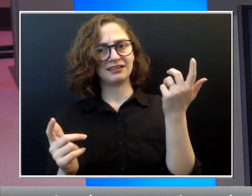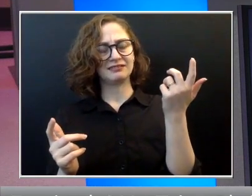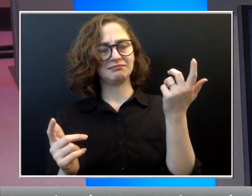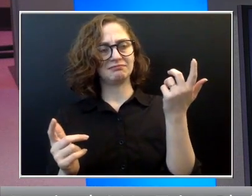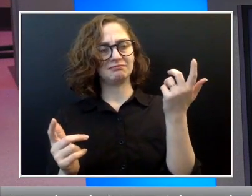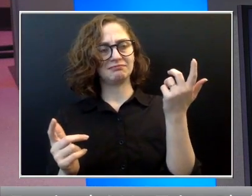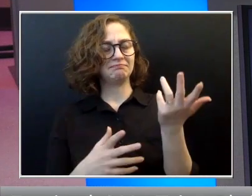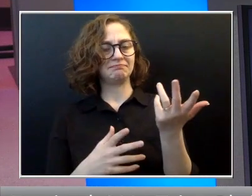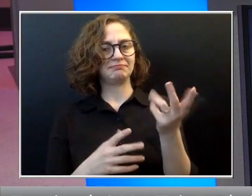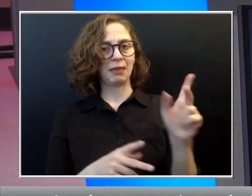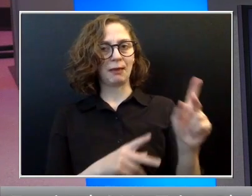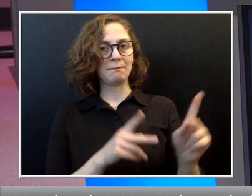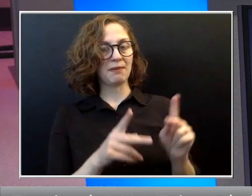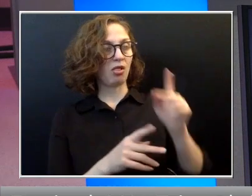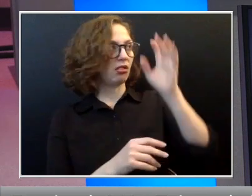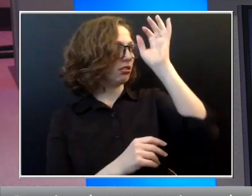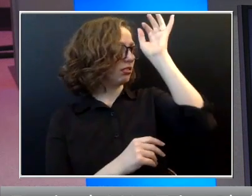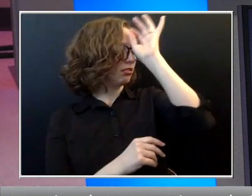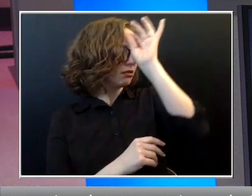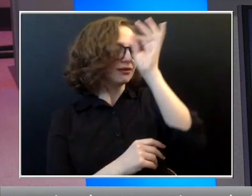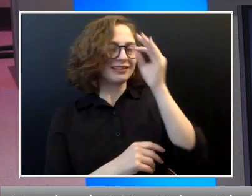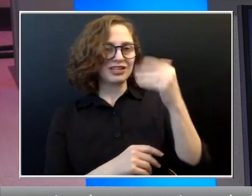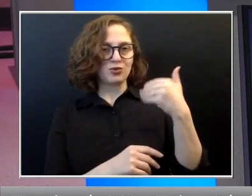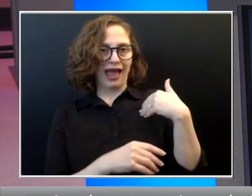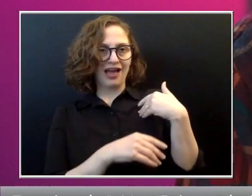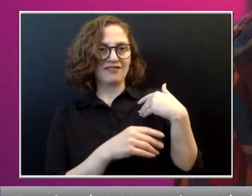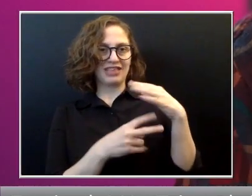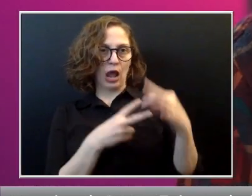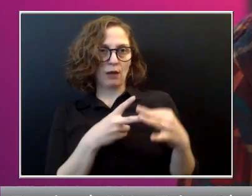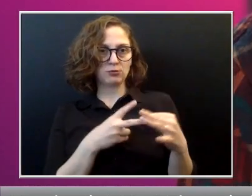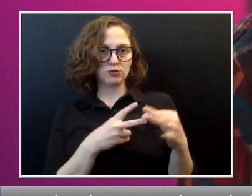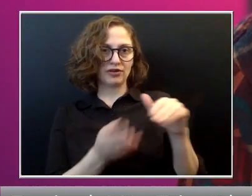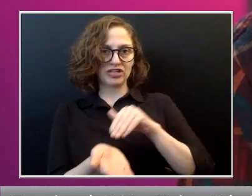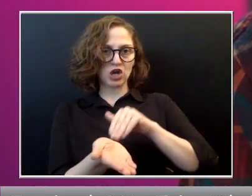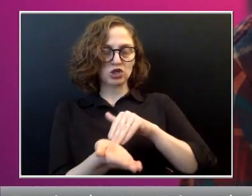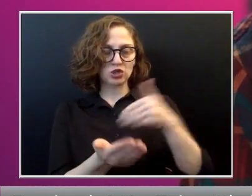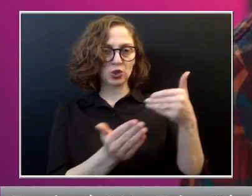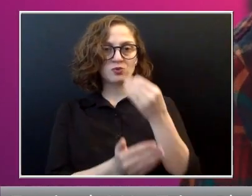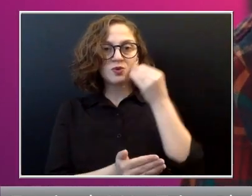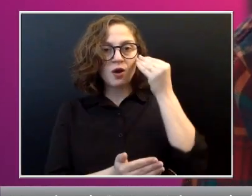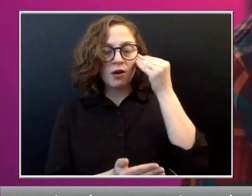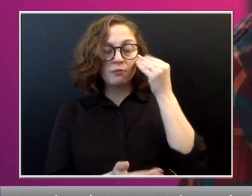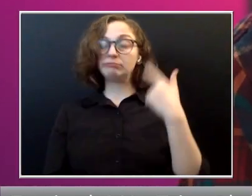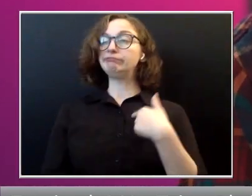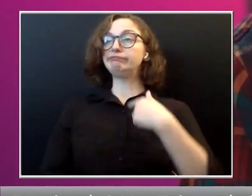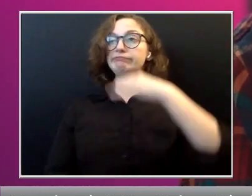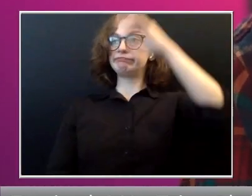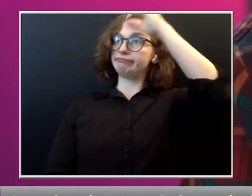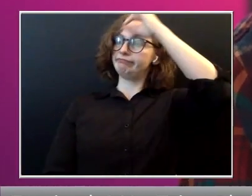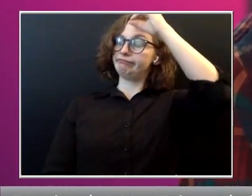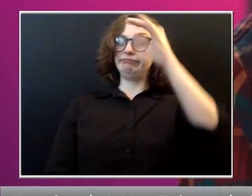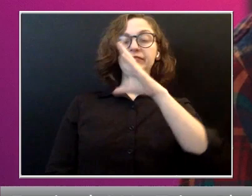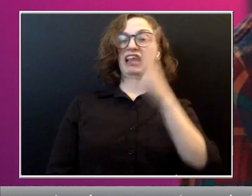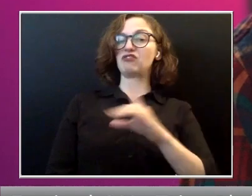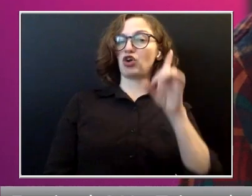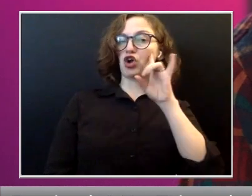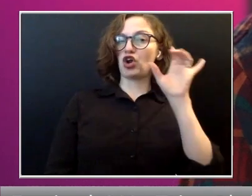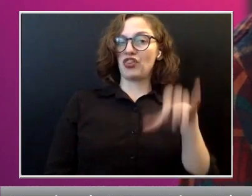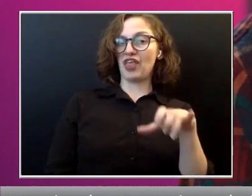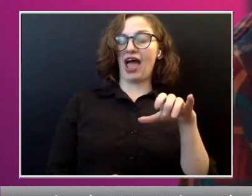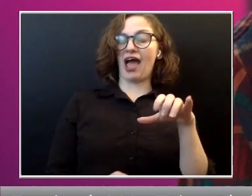this doctor was right here? Well, I'd never heard of the condition until that time,